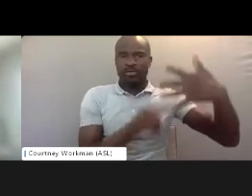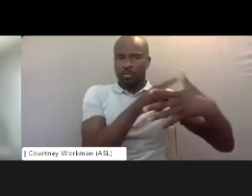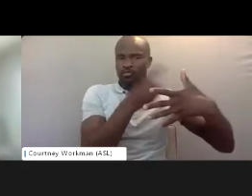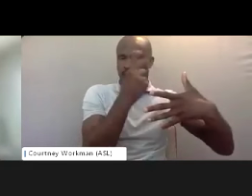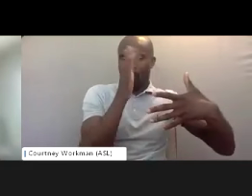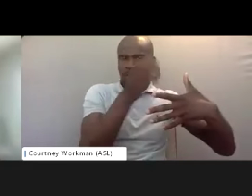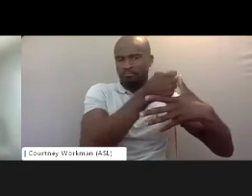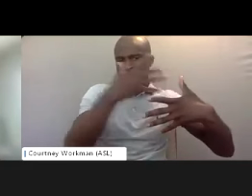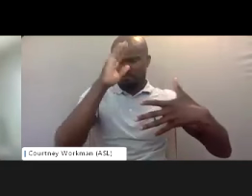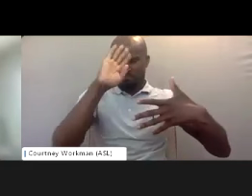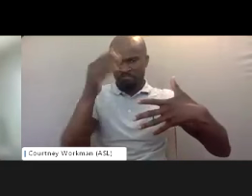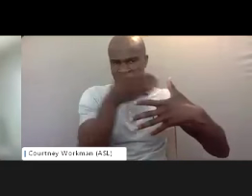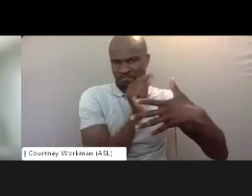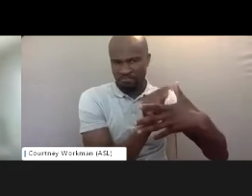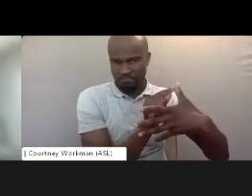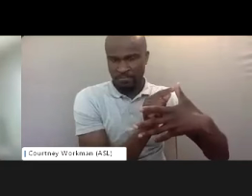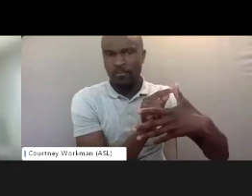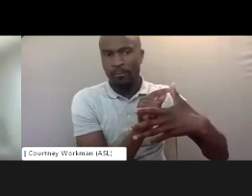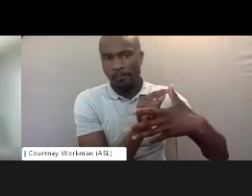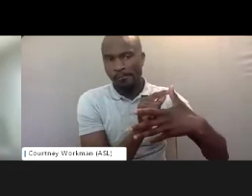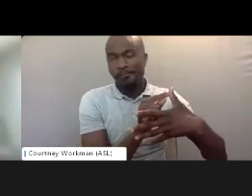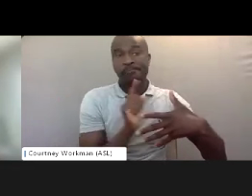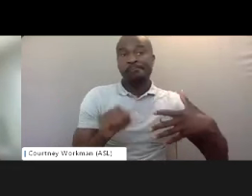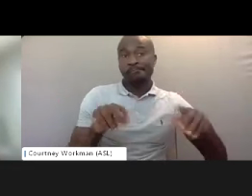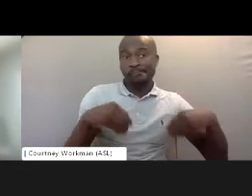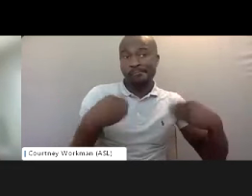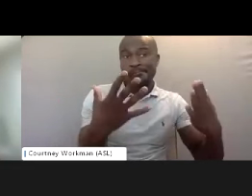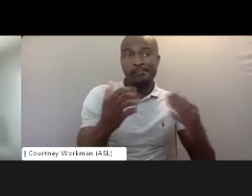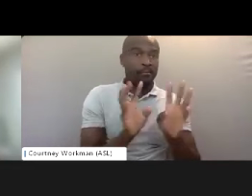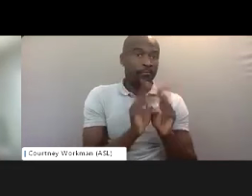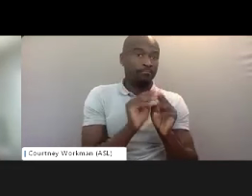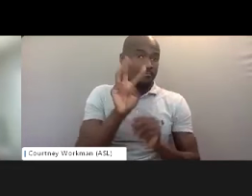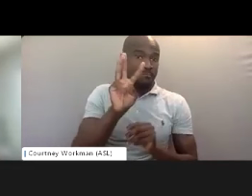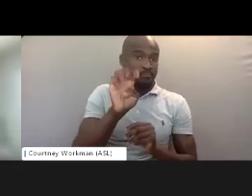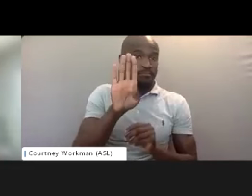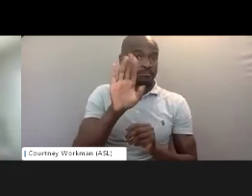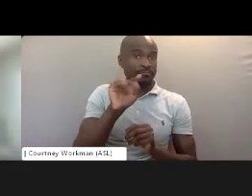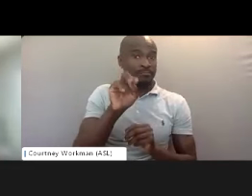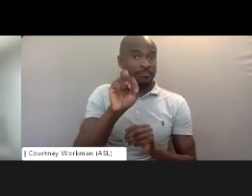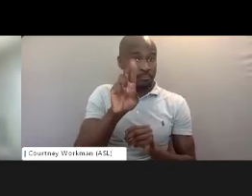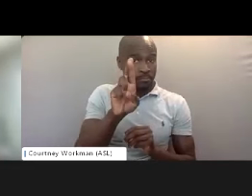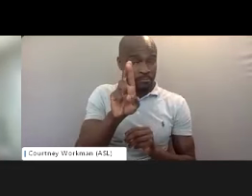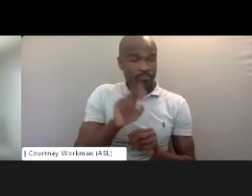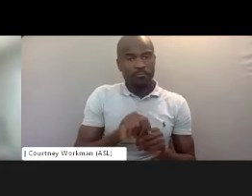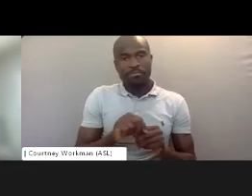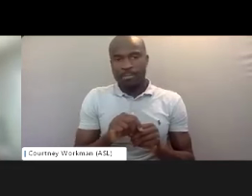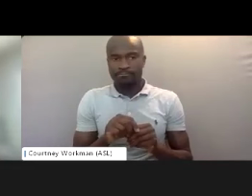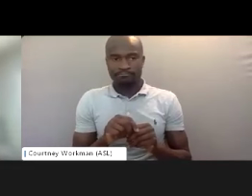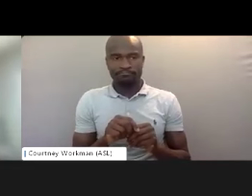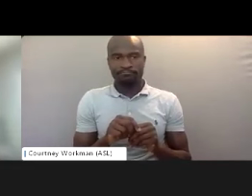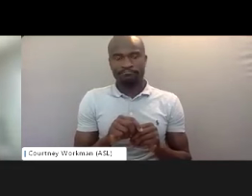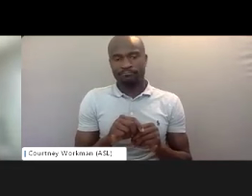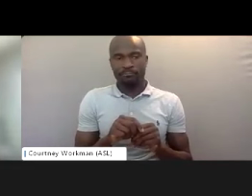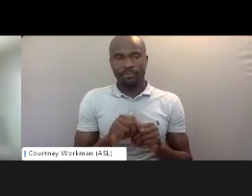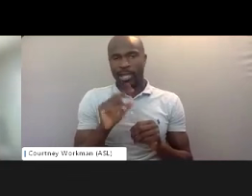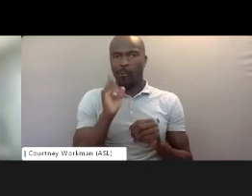those interested, we can provide webinars, we can provide kind of one-stop shop types of training and technical assistance, all